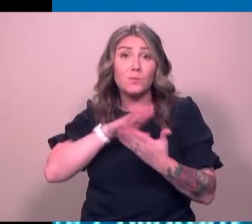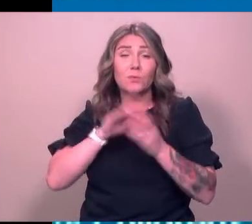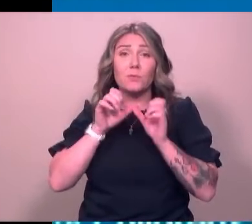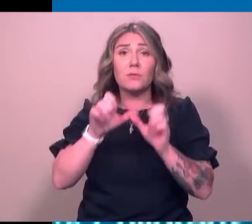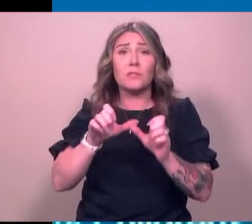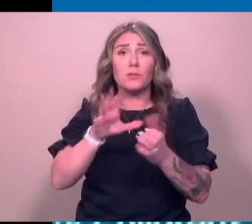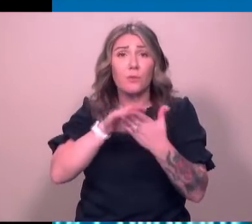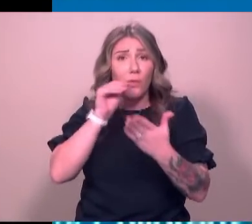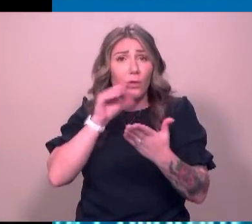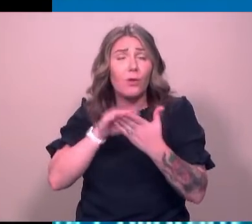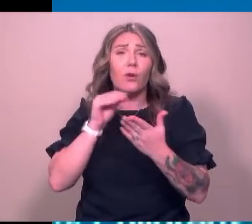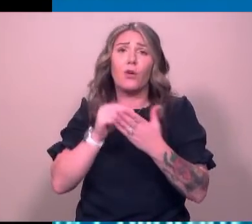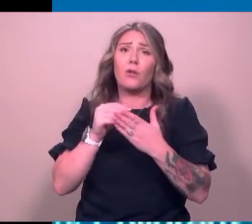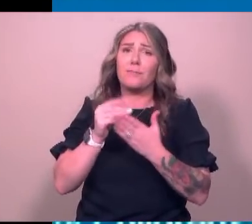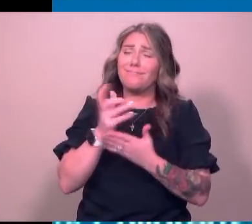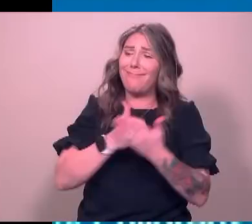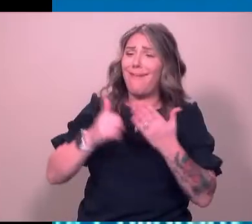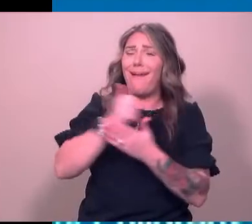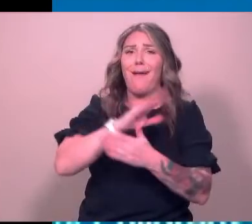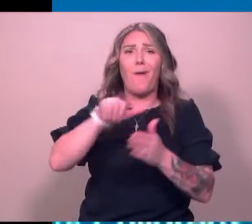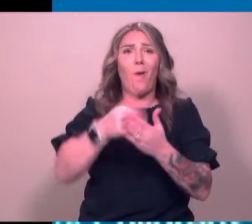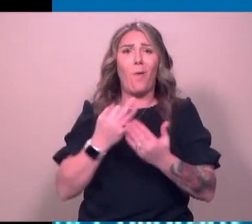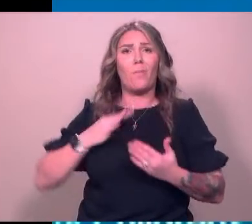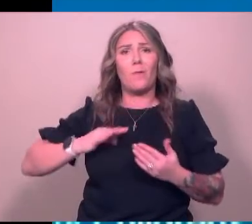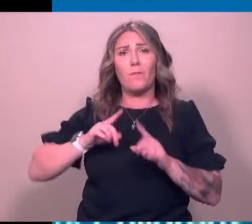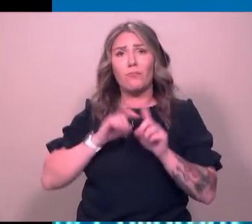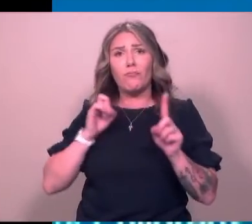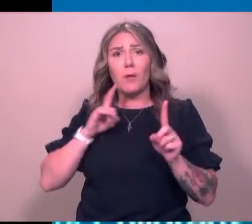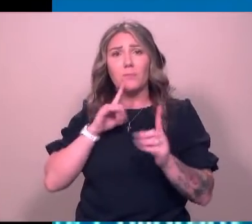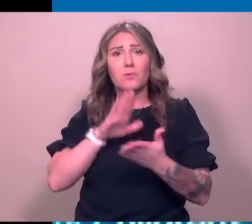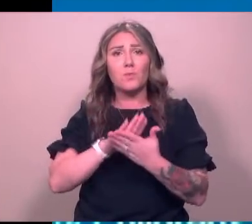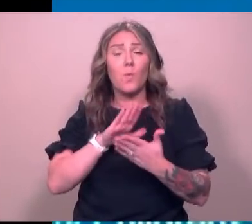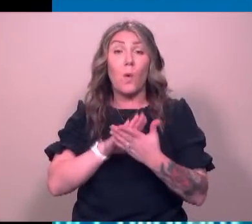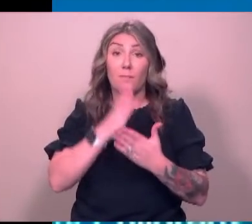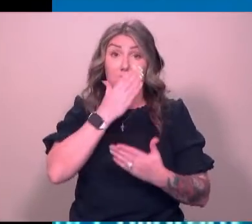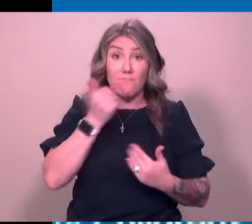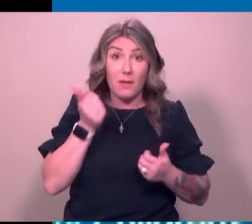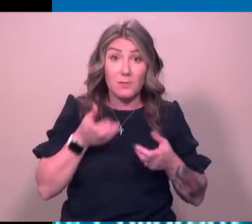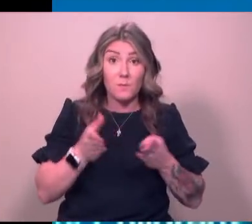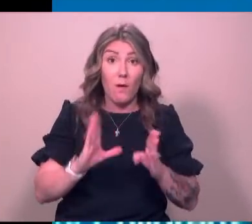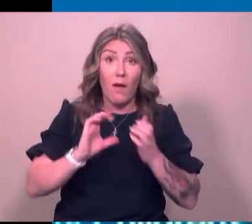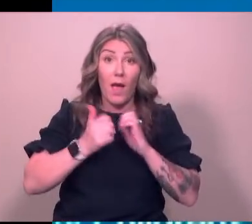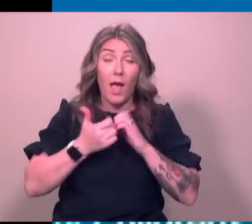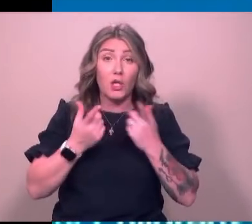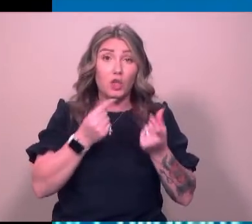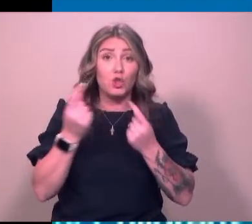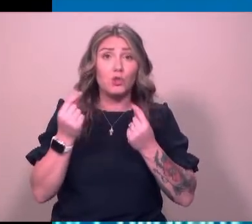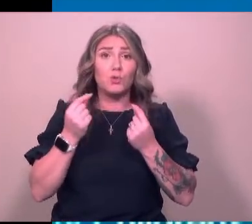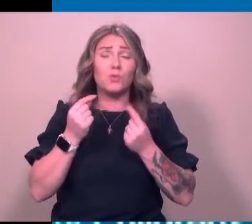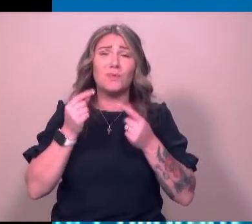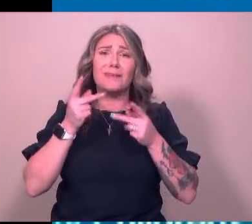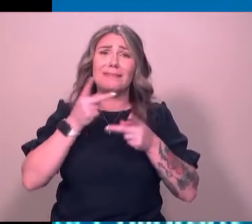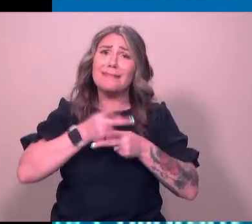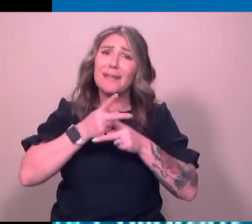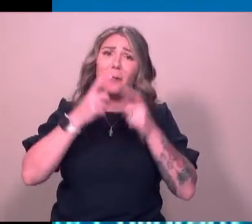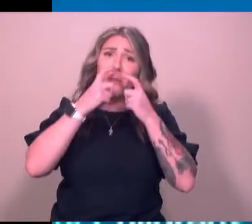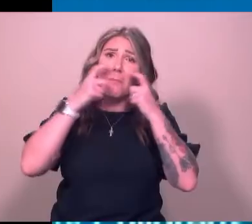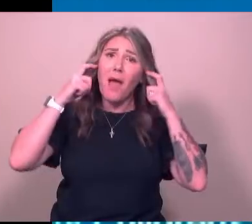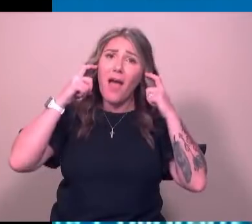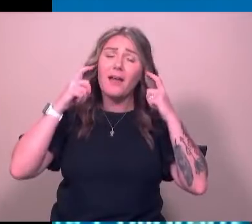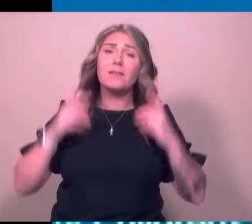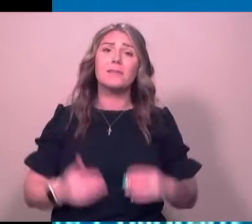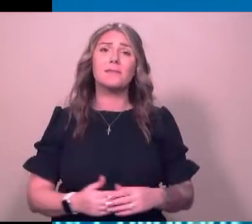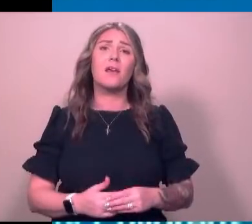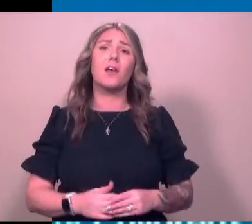continue to receive all the benefits that they get from schools. And the best way we can do that is to keep masks on. We would